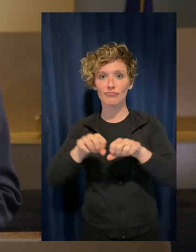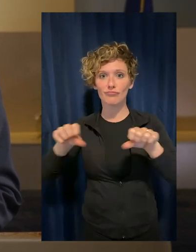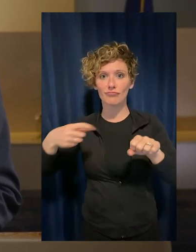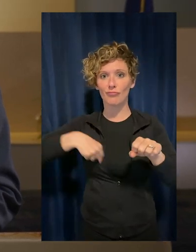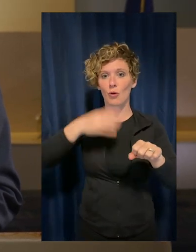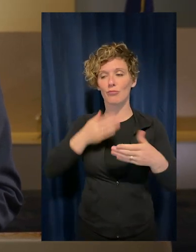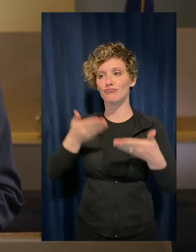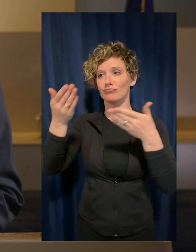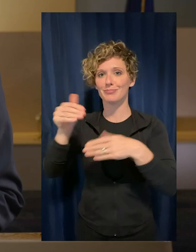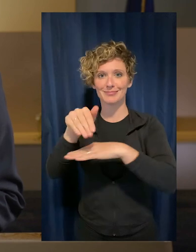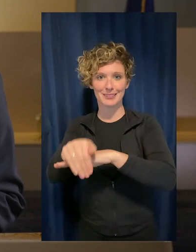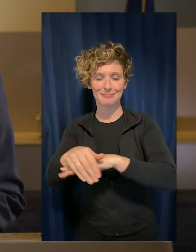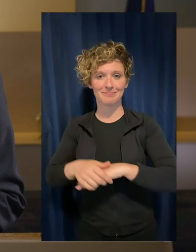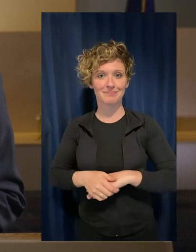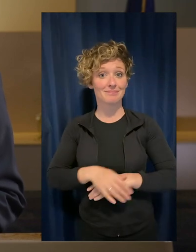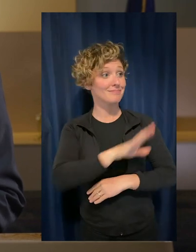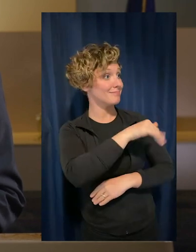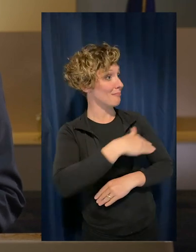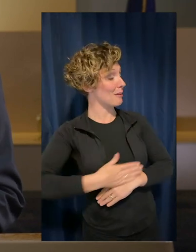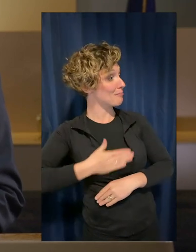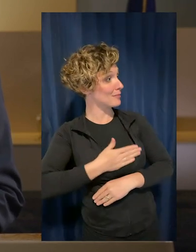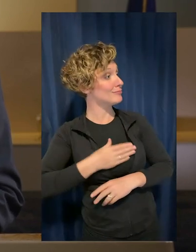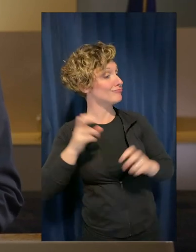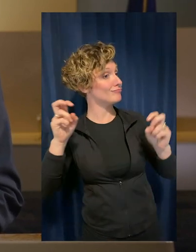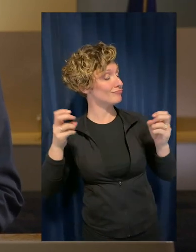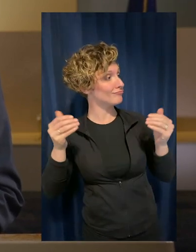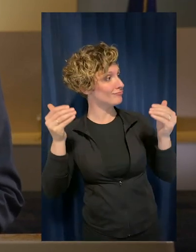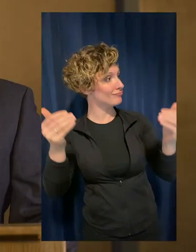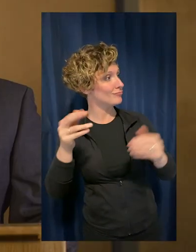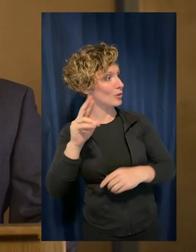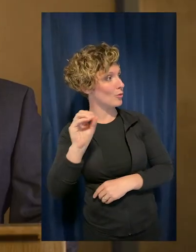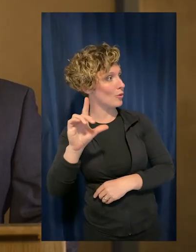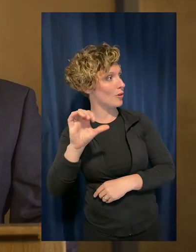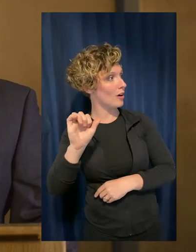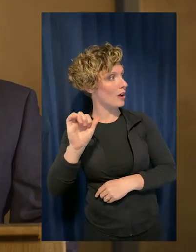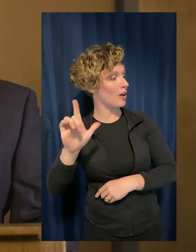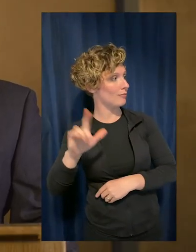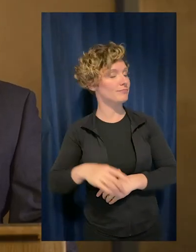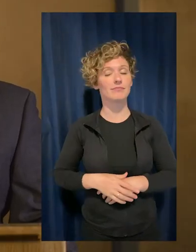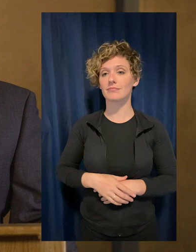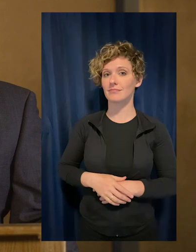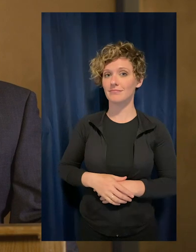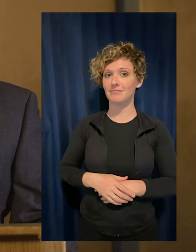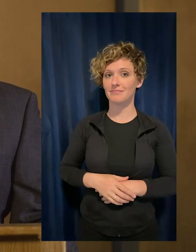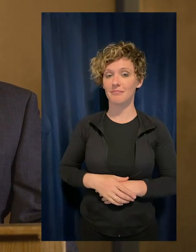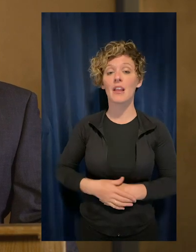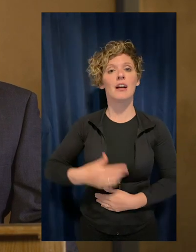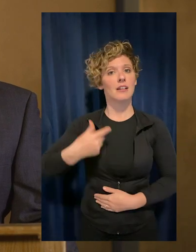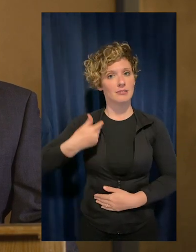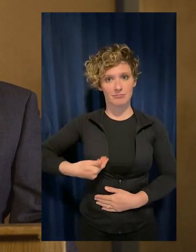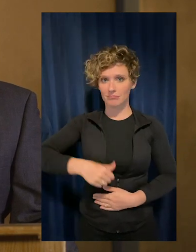evening. Mr. Swalling, if you could begin the roll call, please. I have the distinct privilege of reading